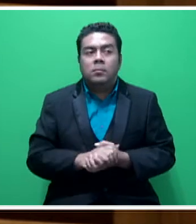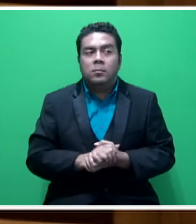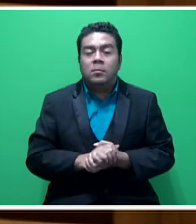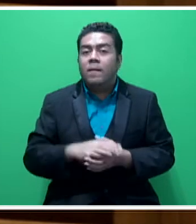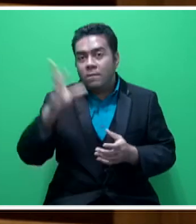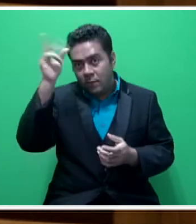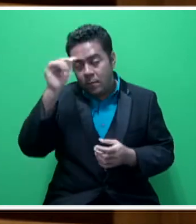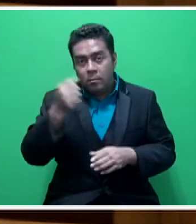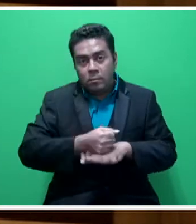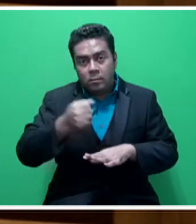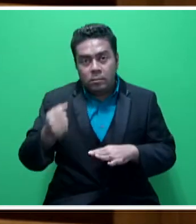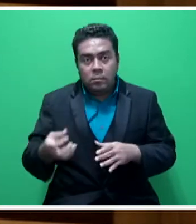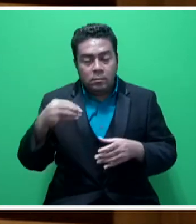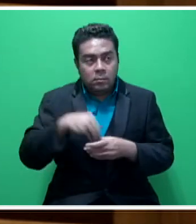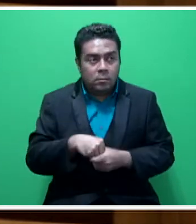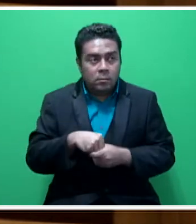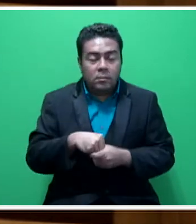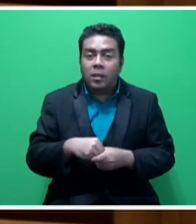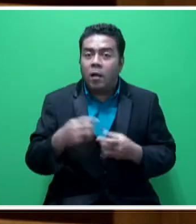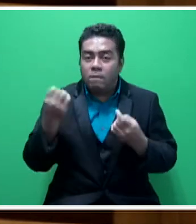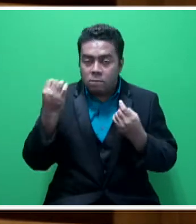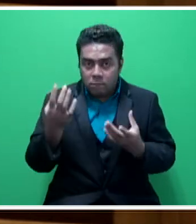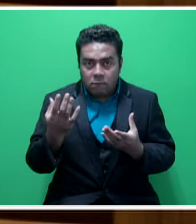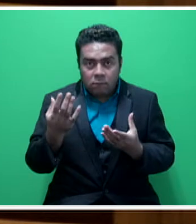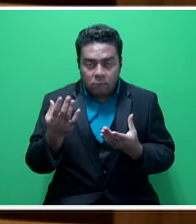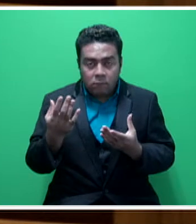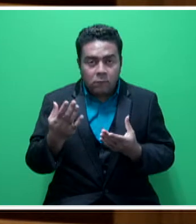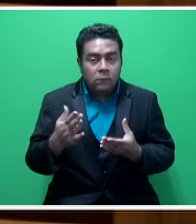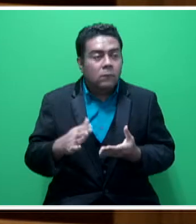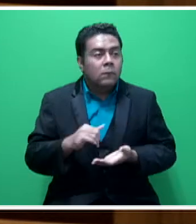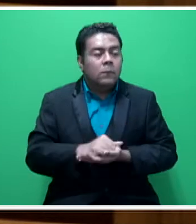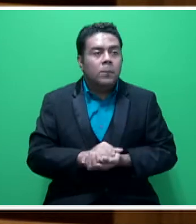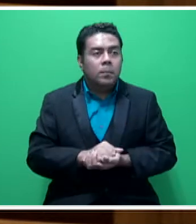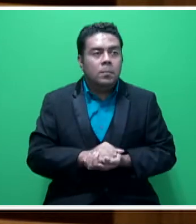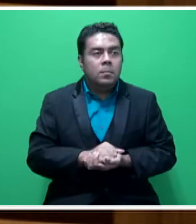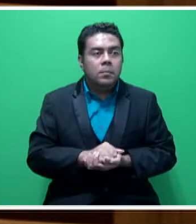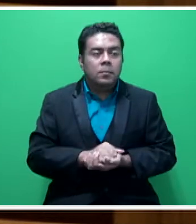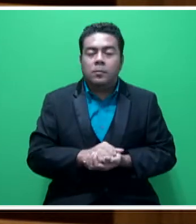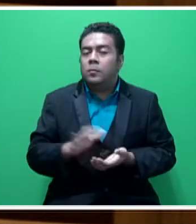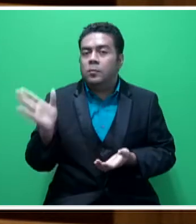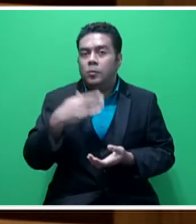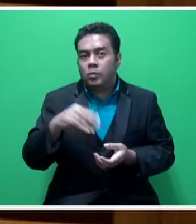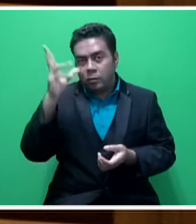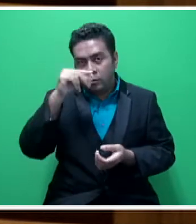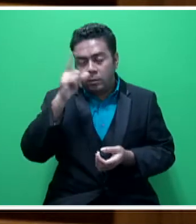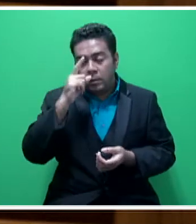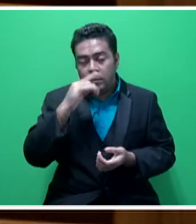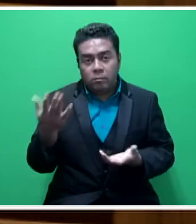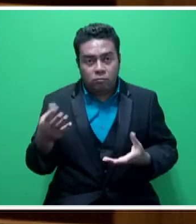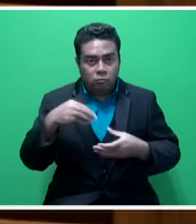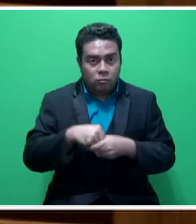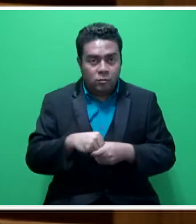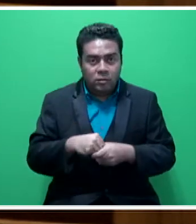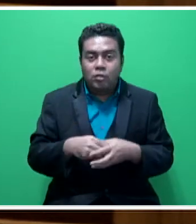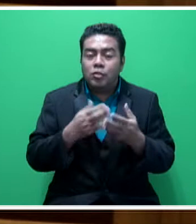Fijian government is committed to providing affordable and efficient shipping services to all Fijians. So this